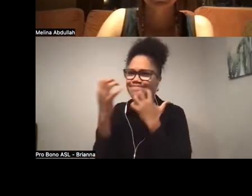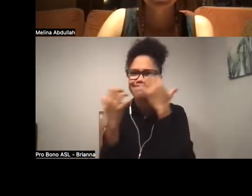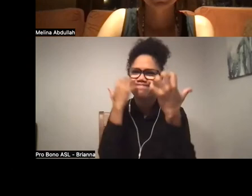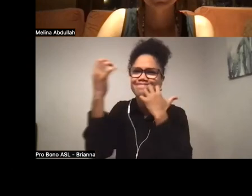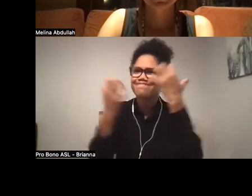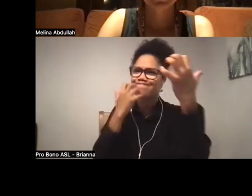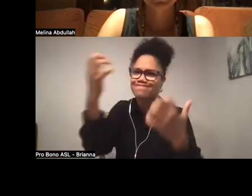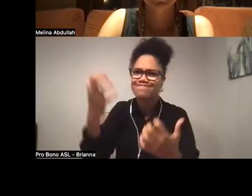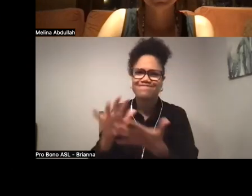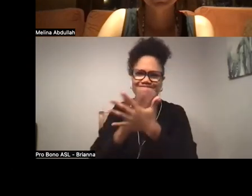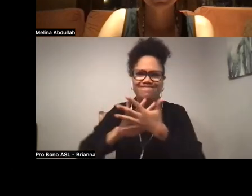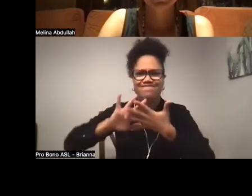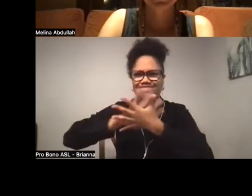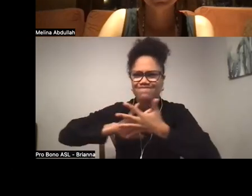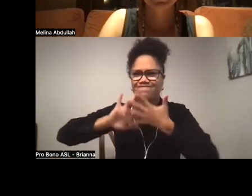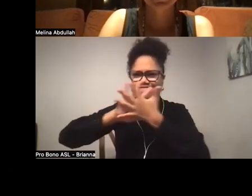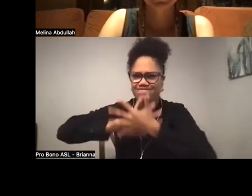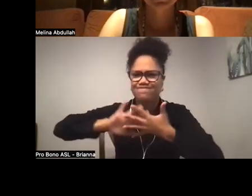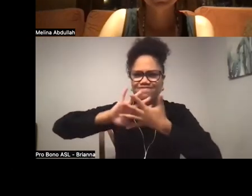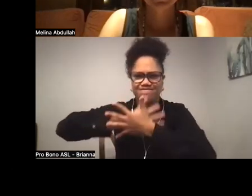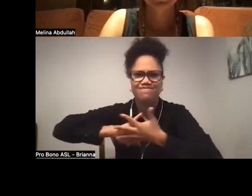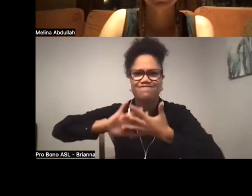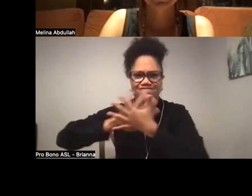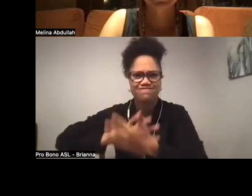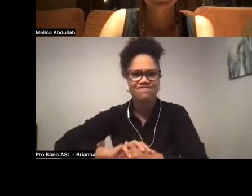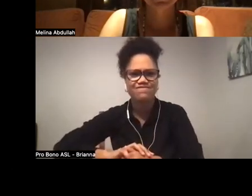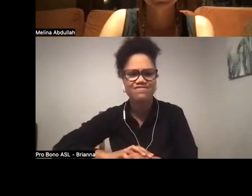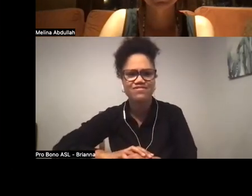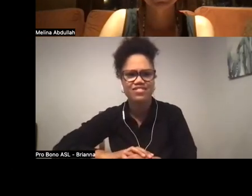Get your fucking head closed. She has a doctor.